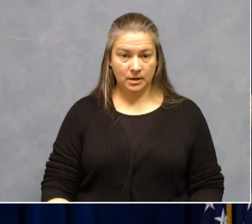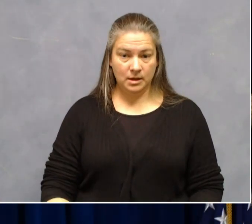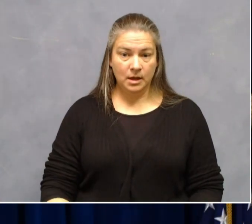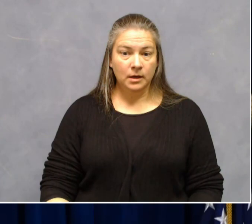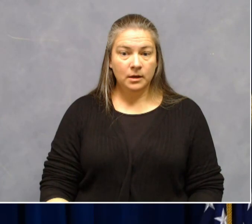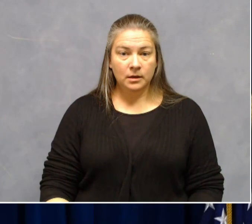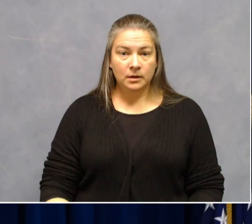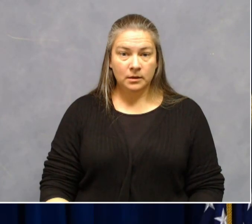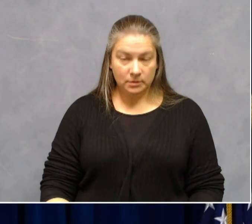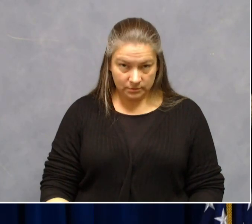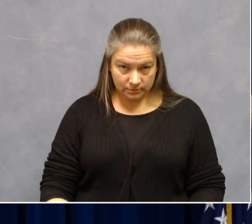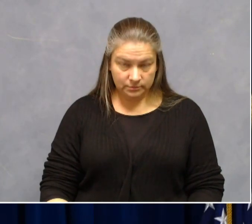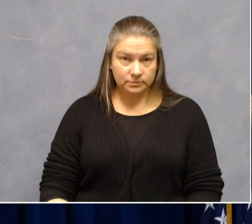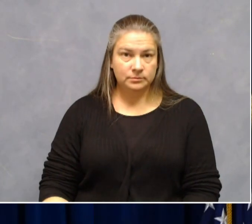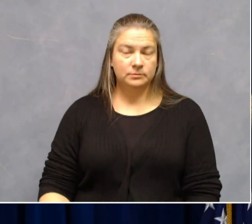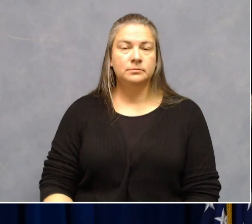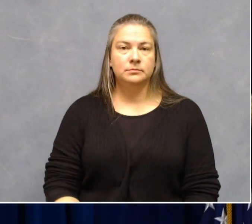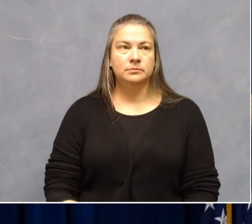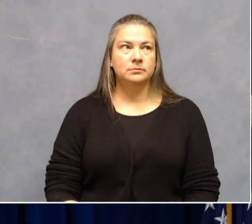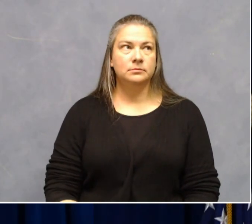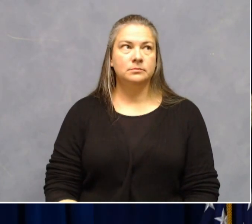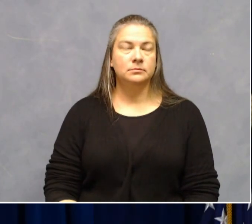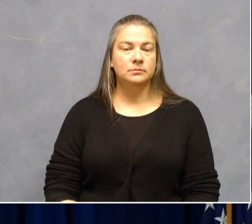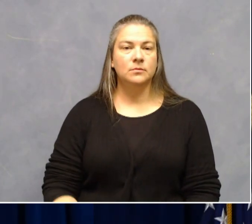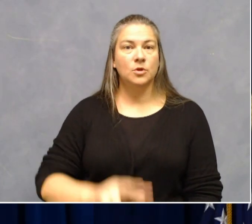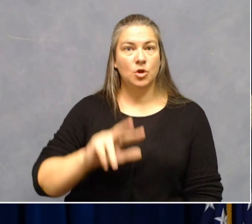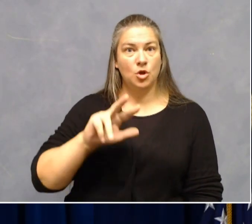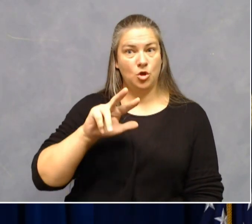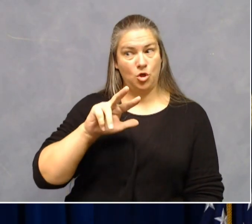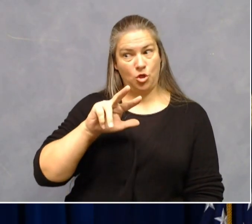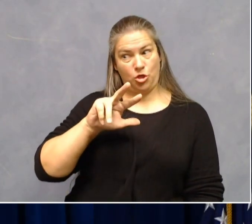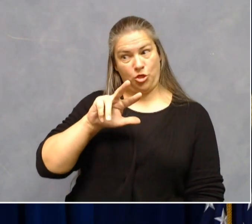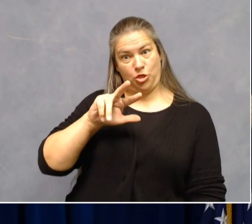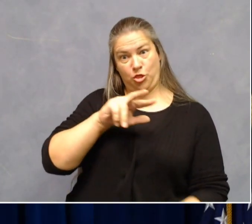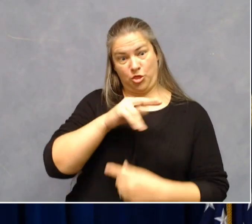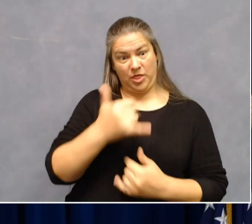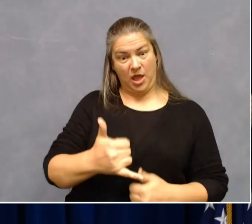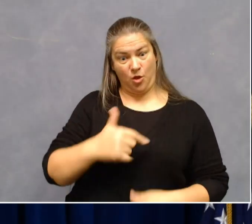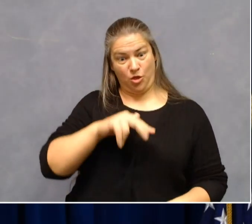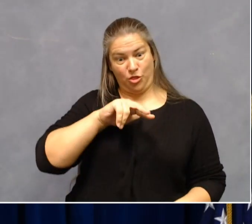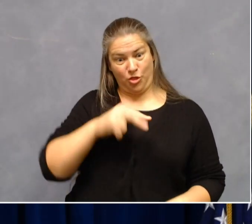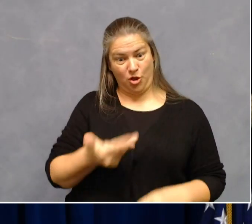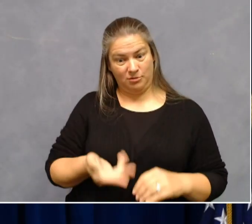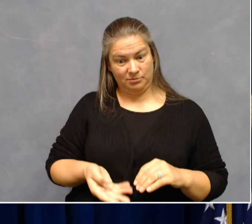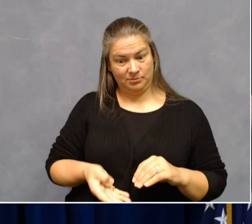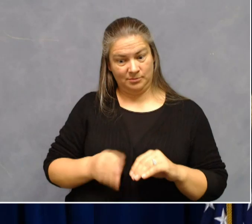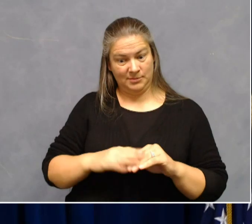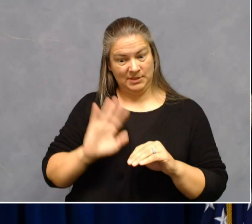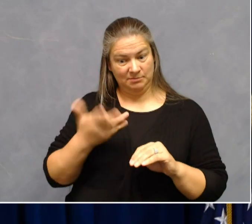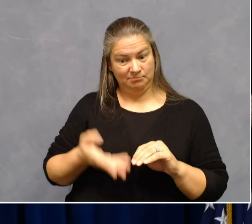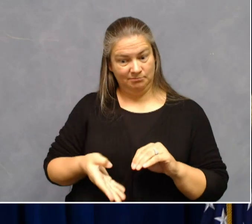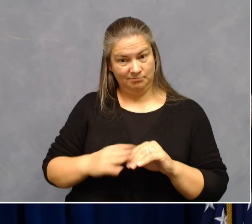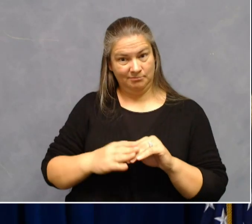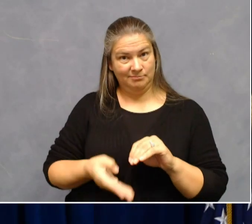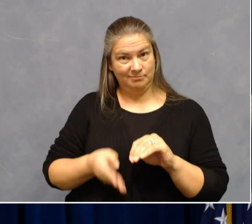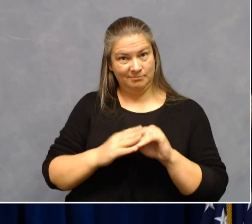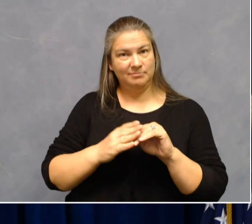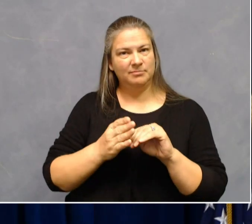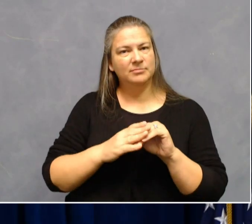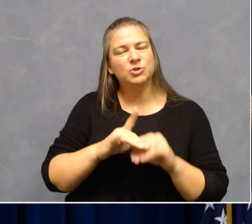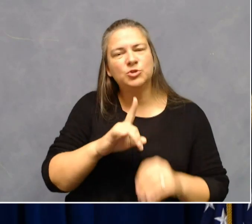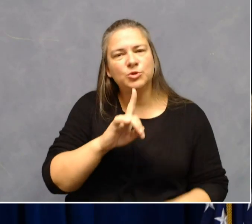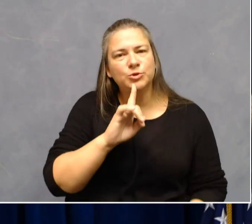The third escalation is very real, and it's very concerning. It's already